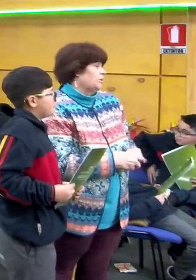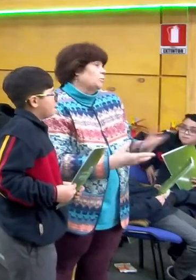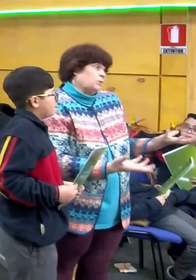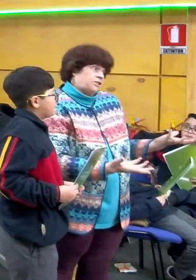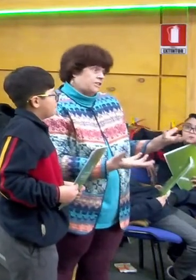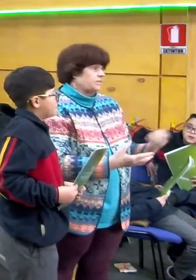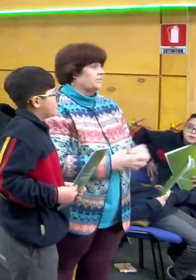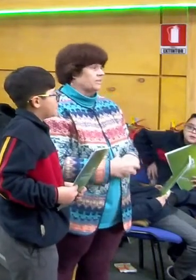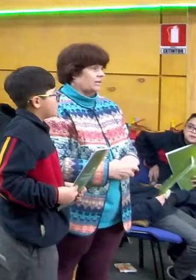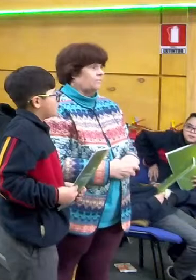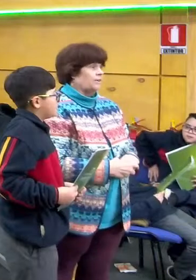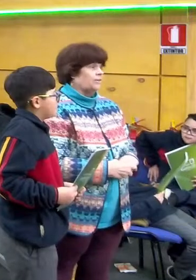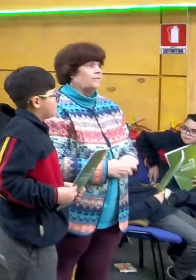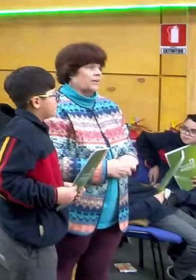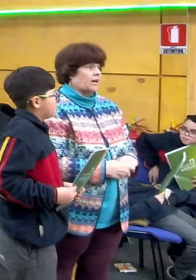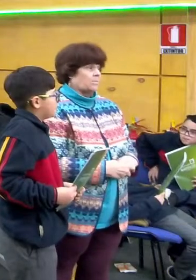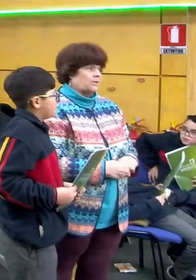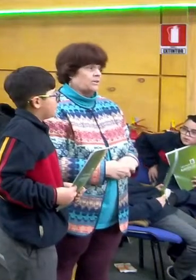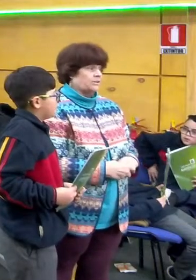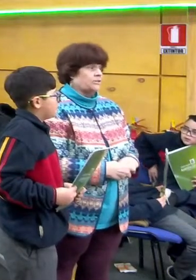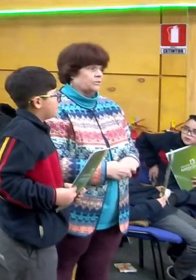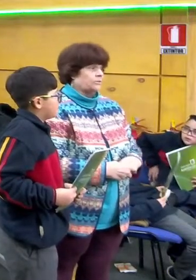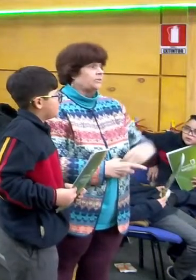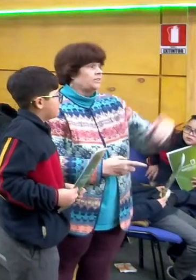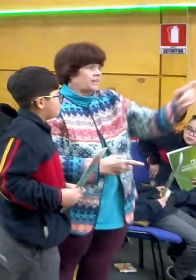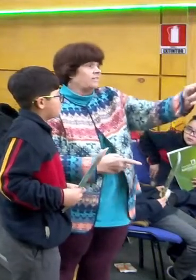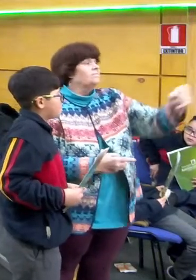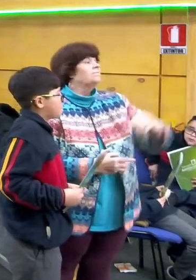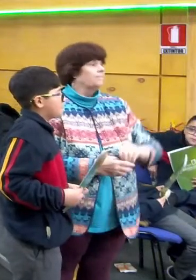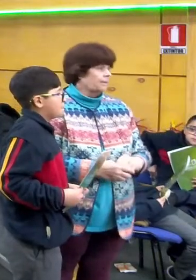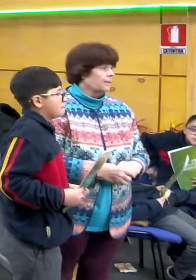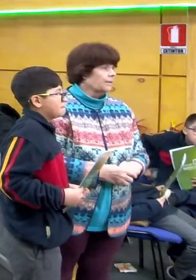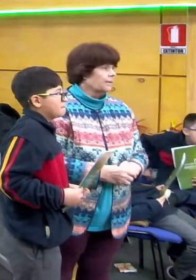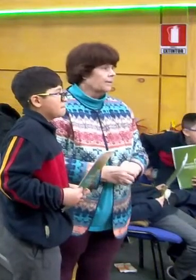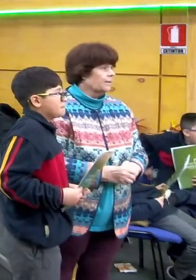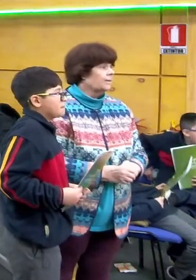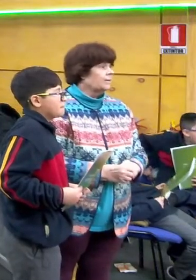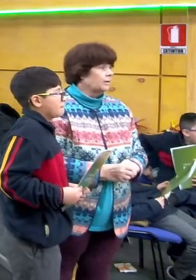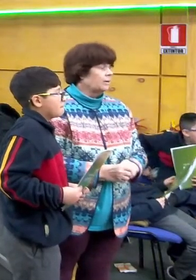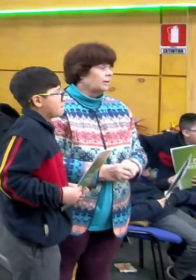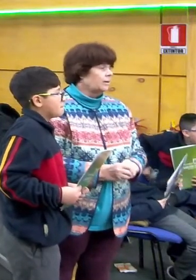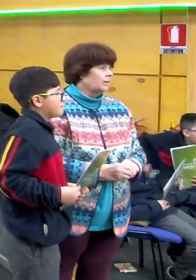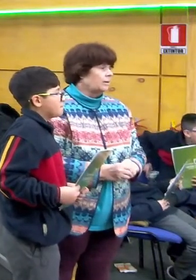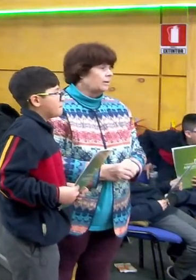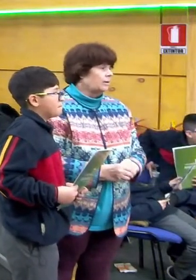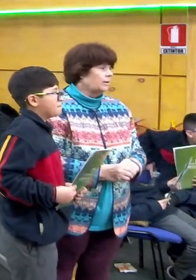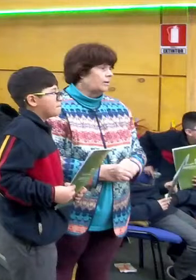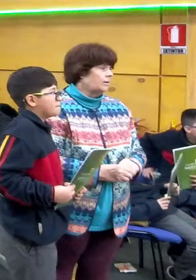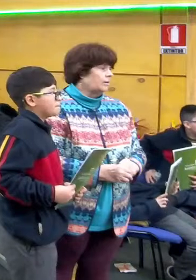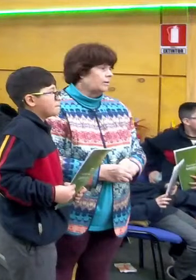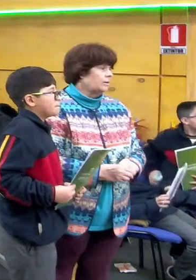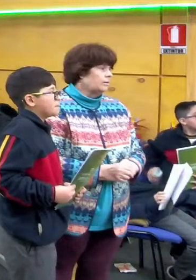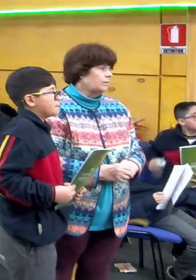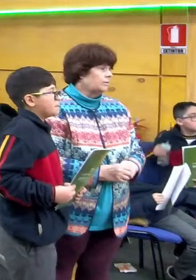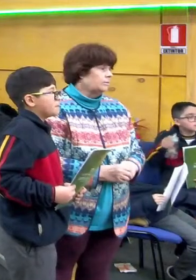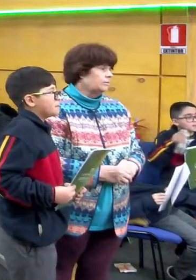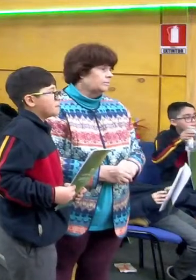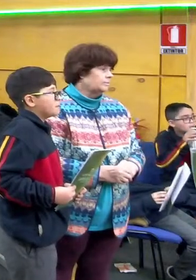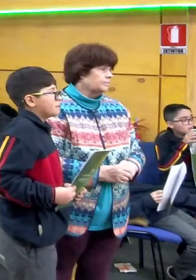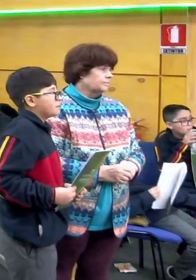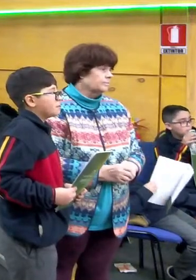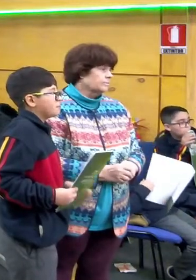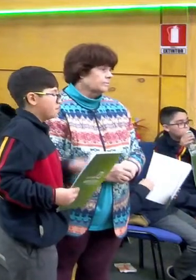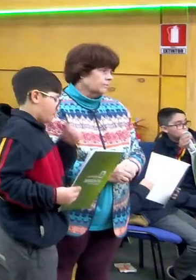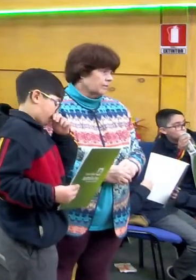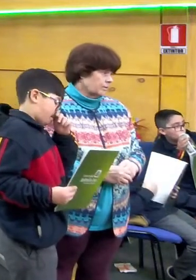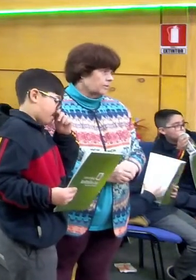audience, which is a very, very common thing to do, yeah? Just ask you something. When students